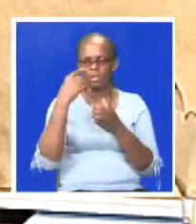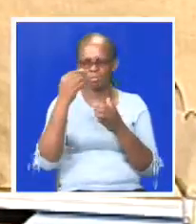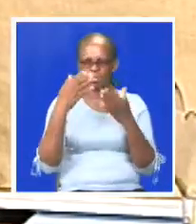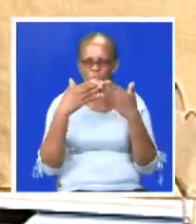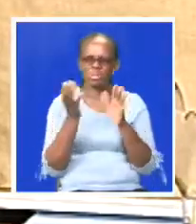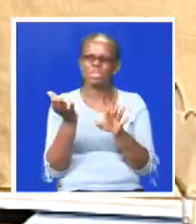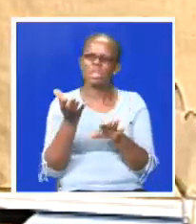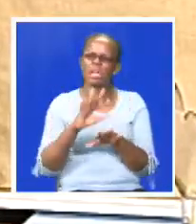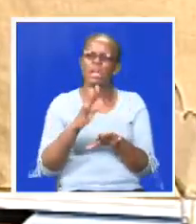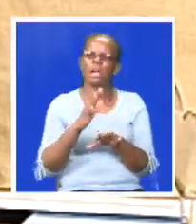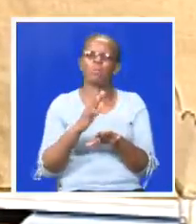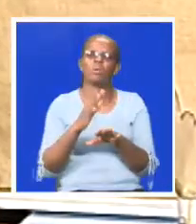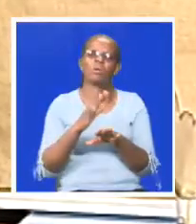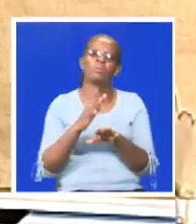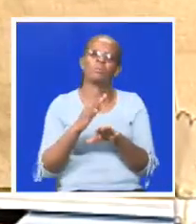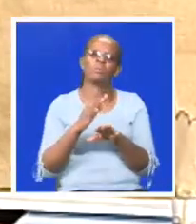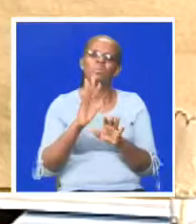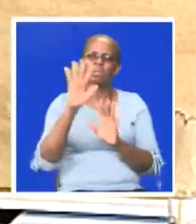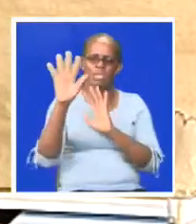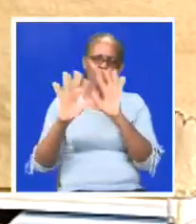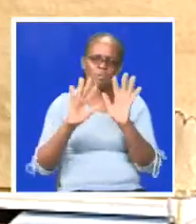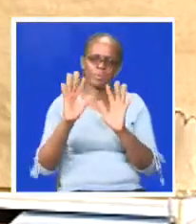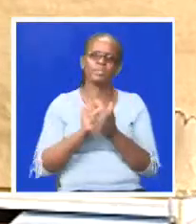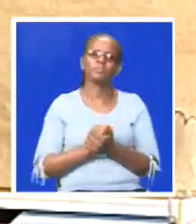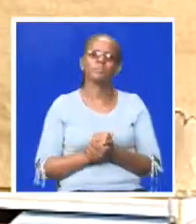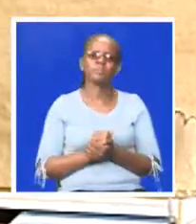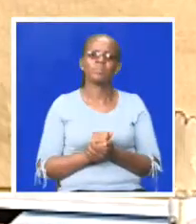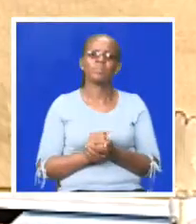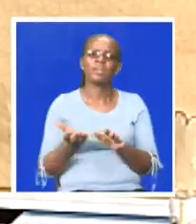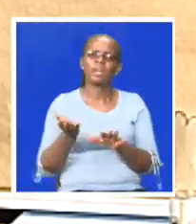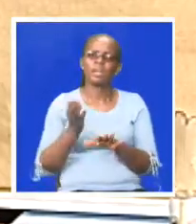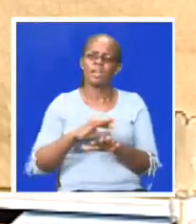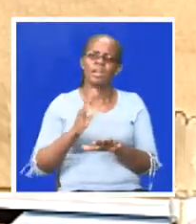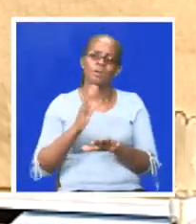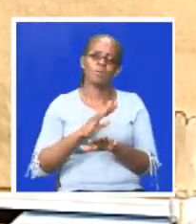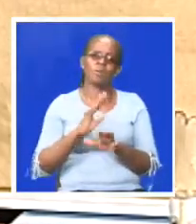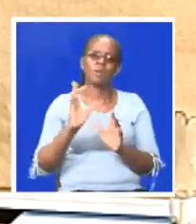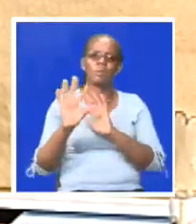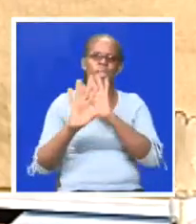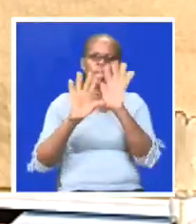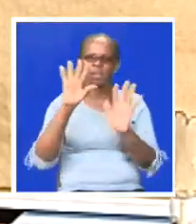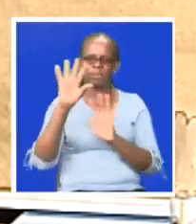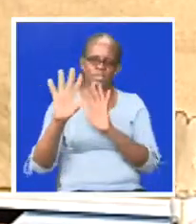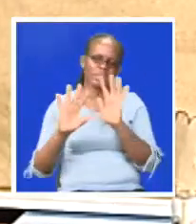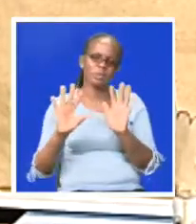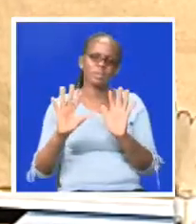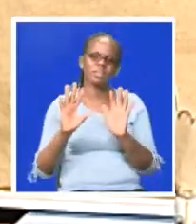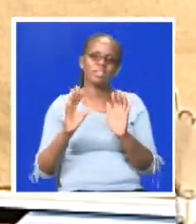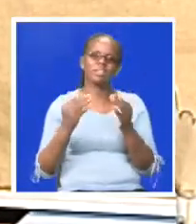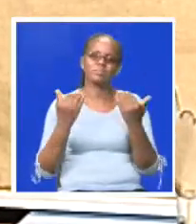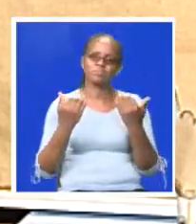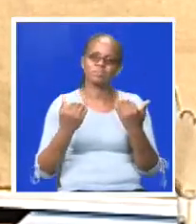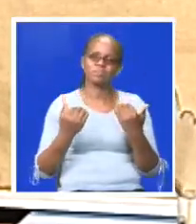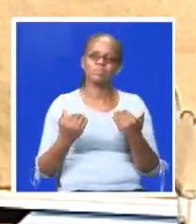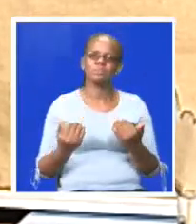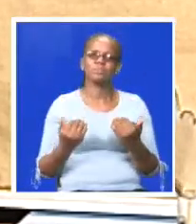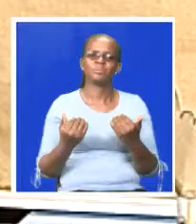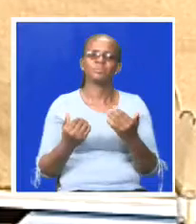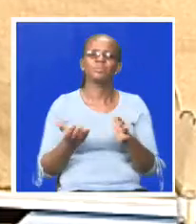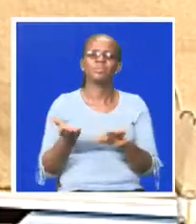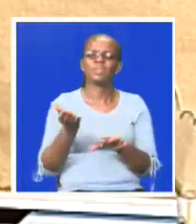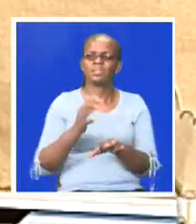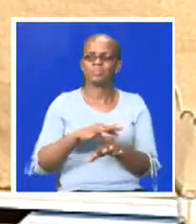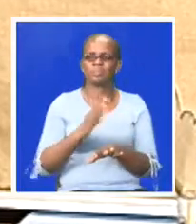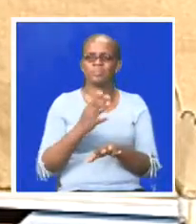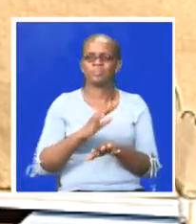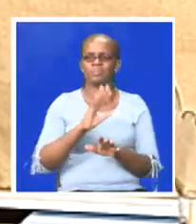through the windows as we sing those songs. How is the weather? How is the weather? How is the weather